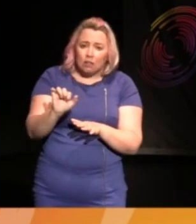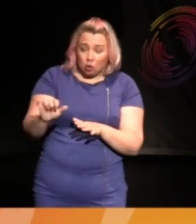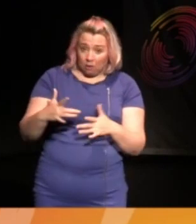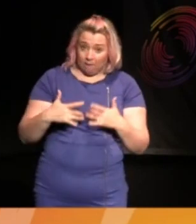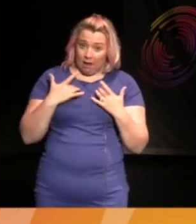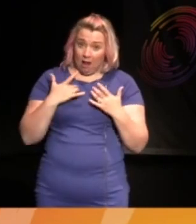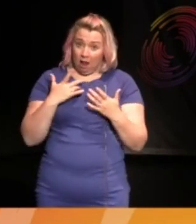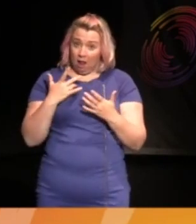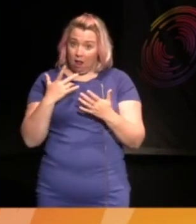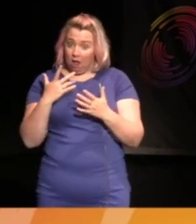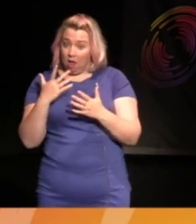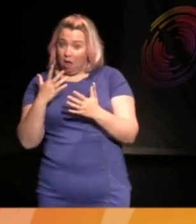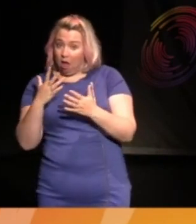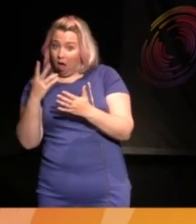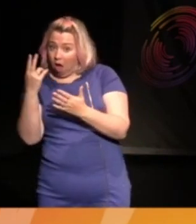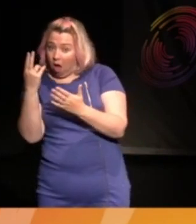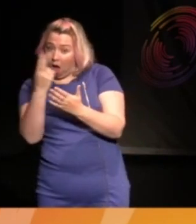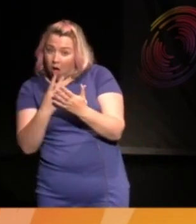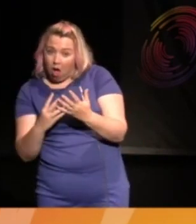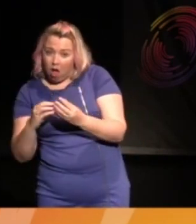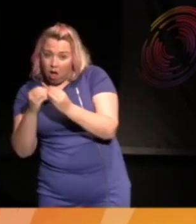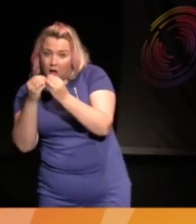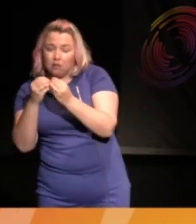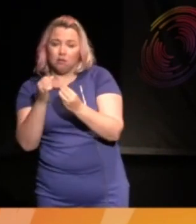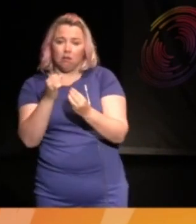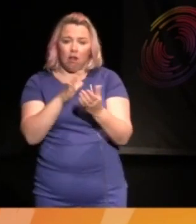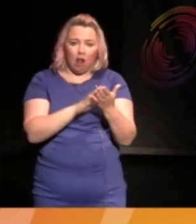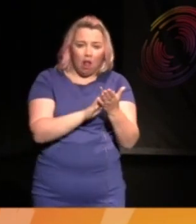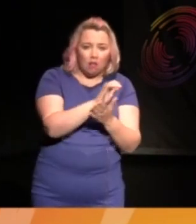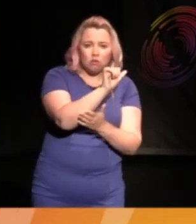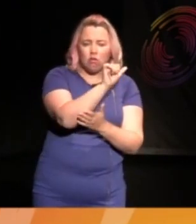those settings and enabling people to be seen?